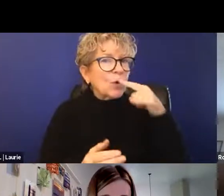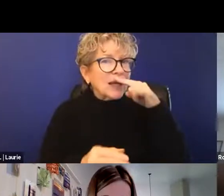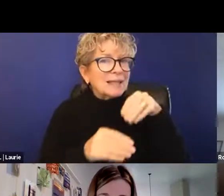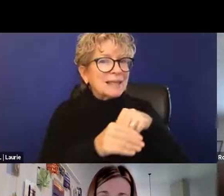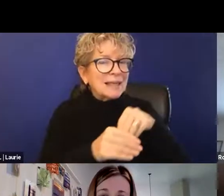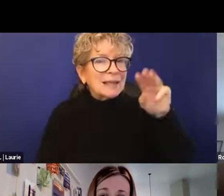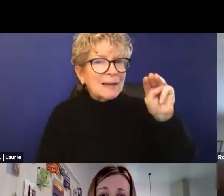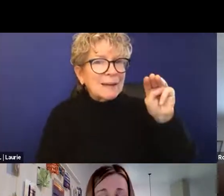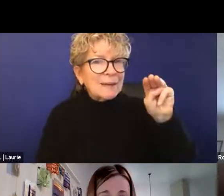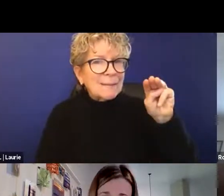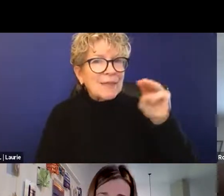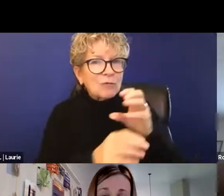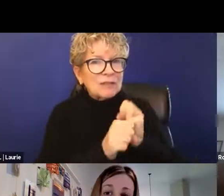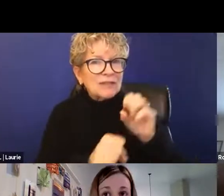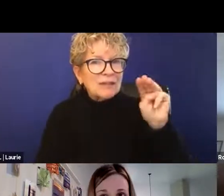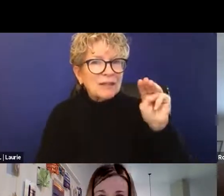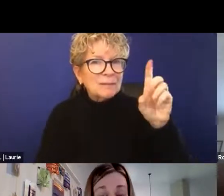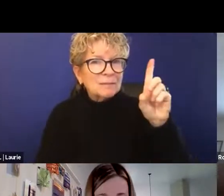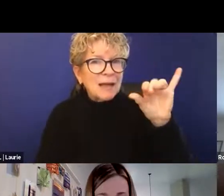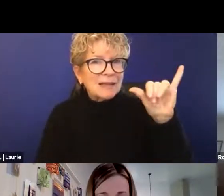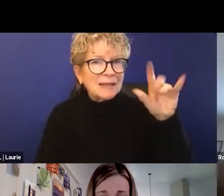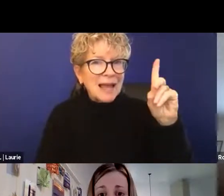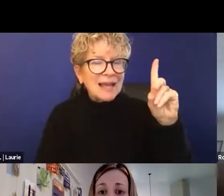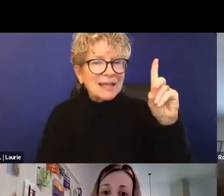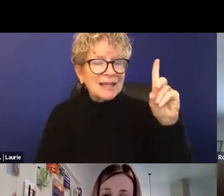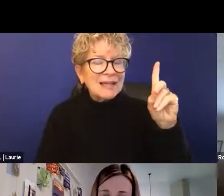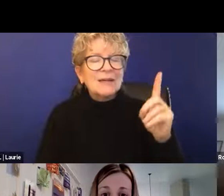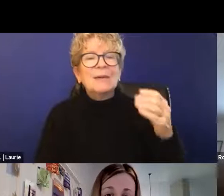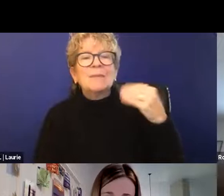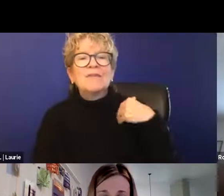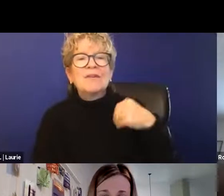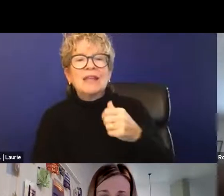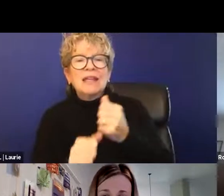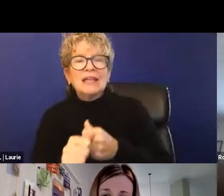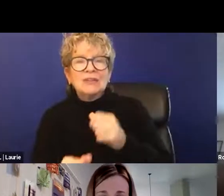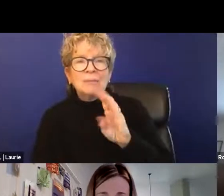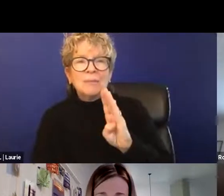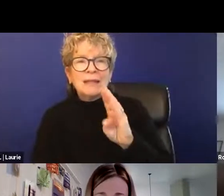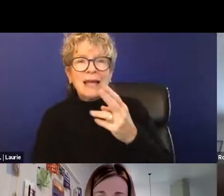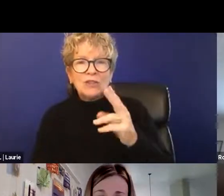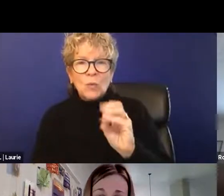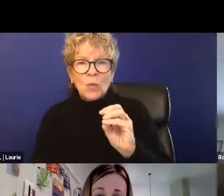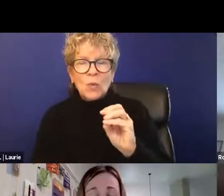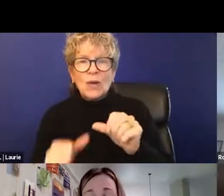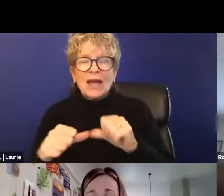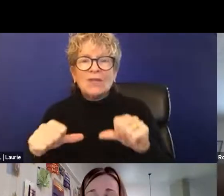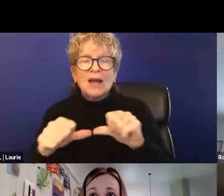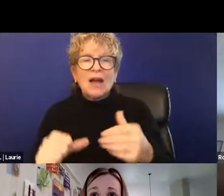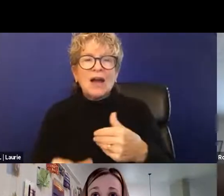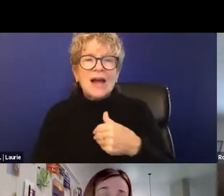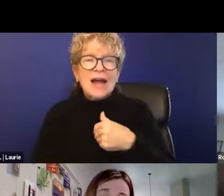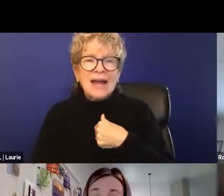Historically, before integration, each BHO region had pools or money set aside from